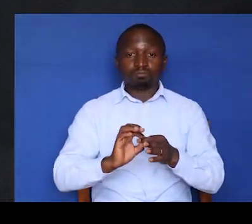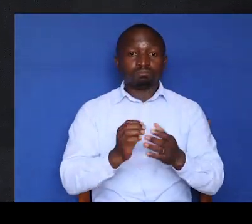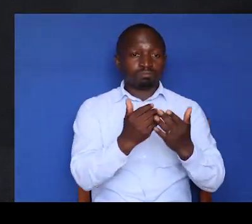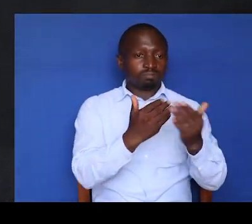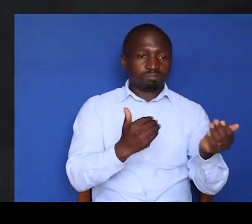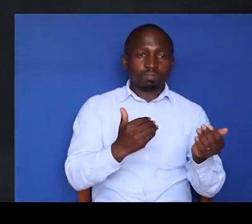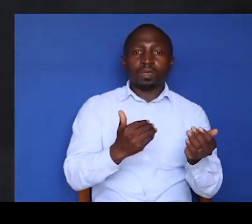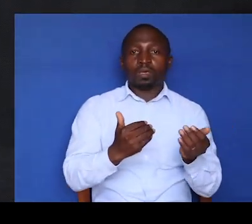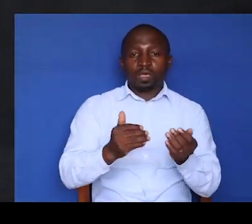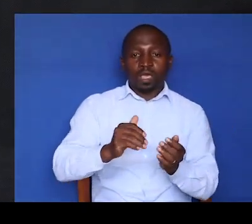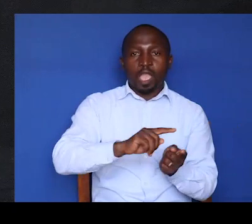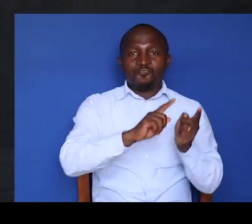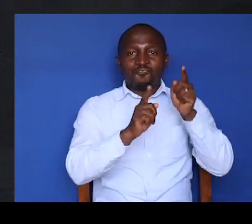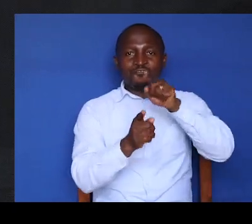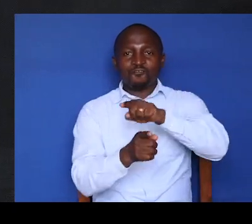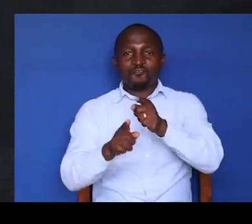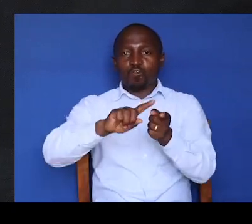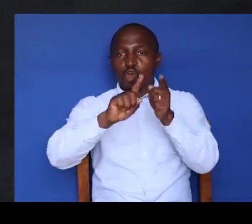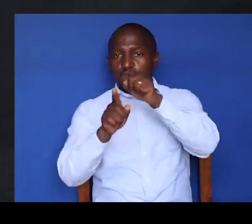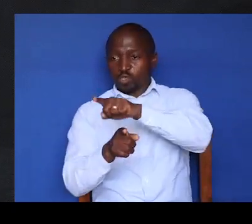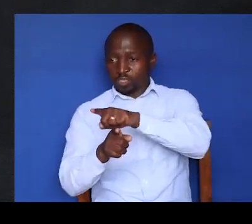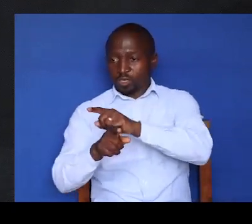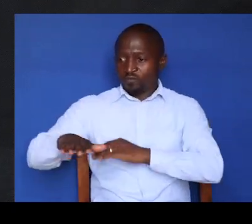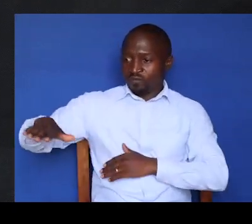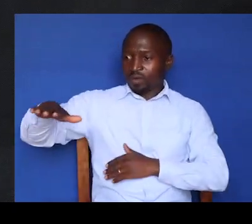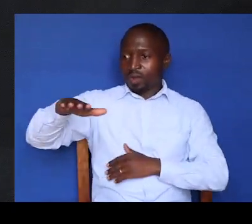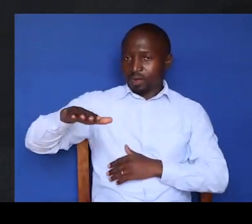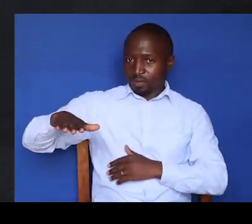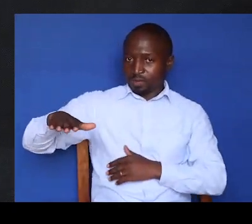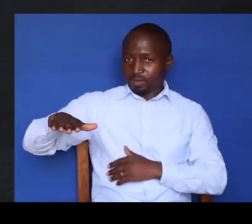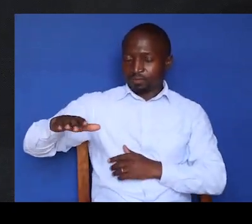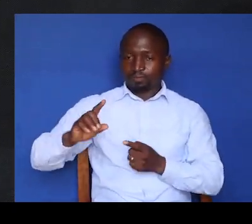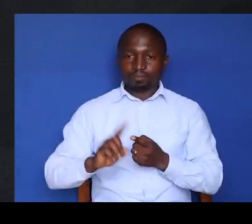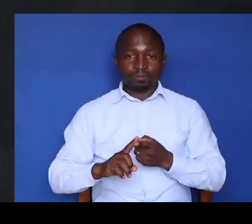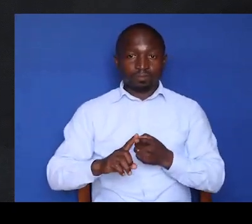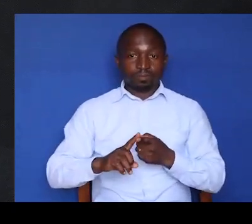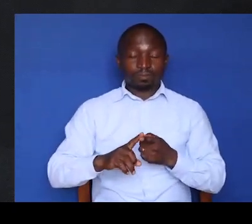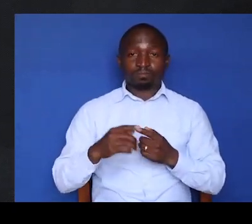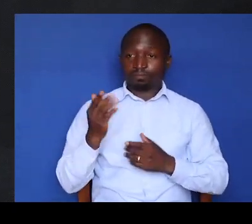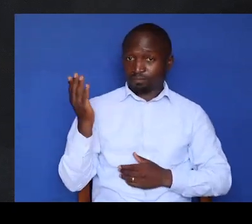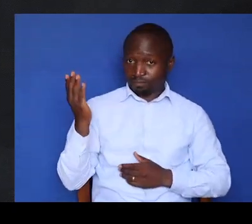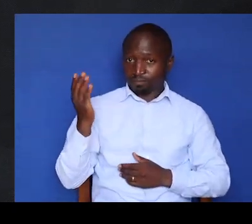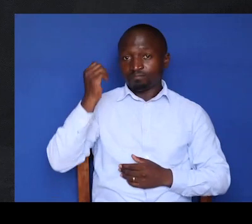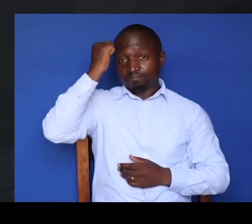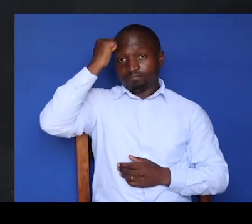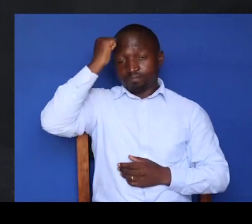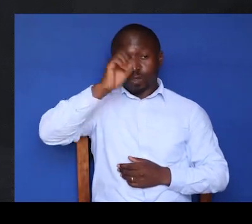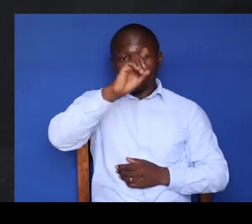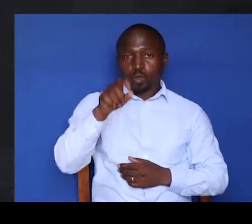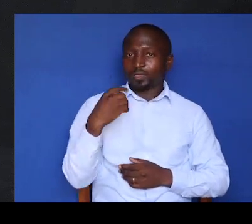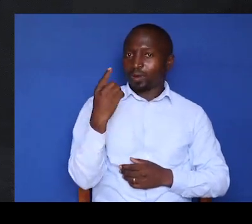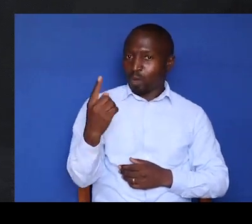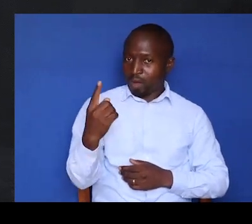to start by defining river capture, something we had it in question number 1. So make reference to